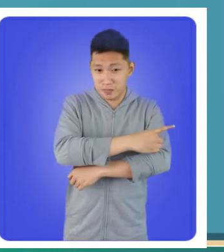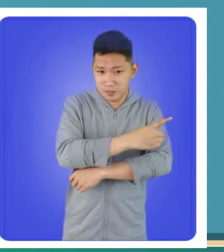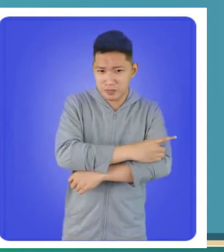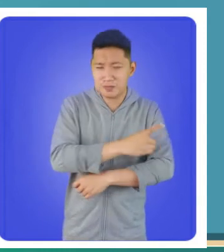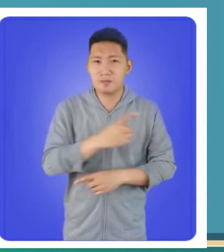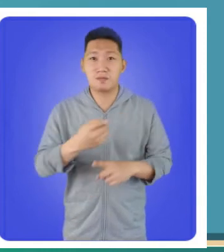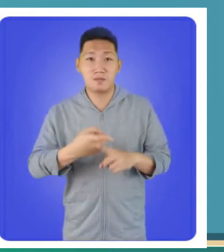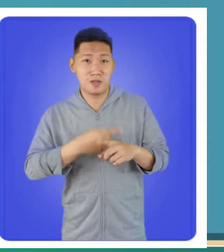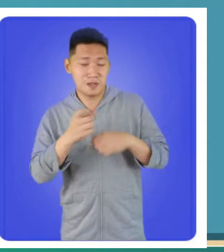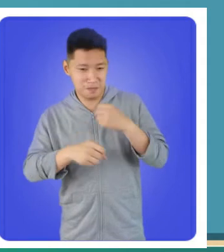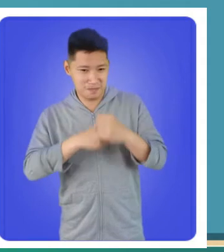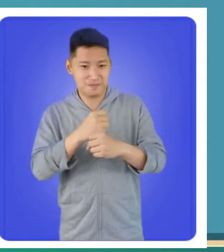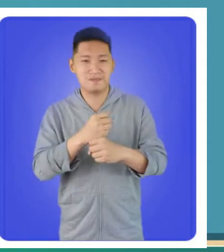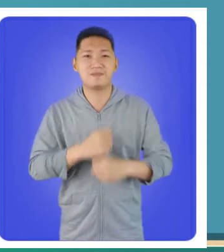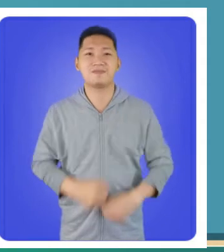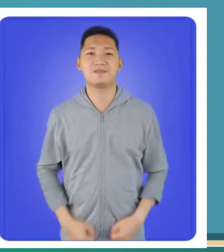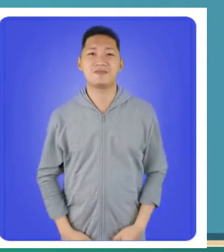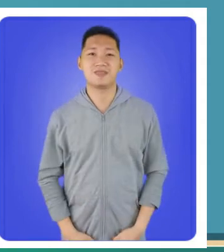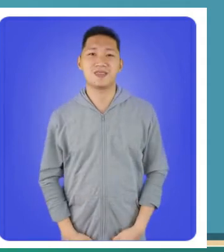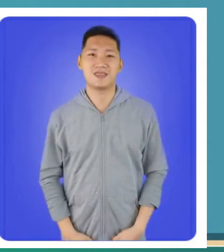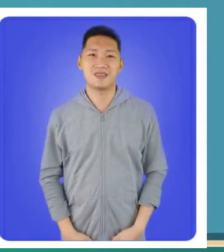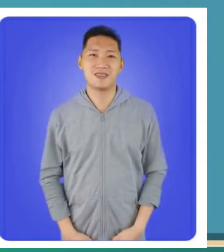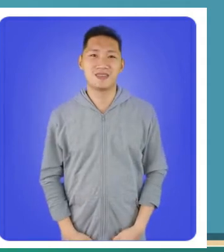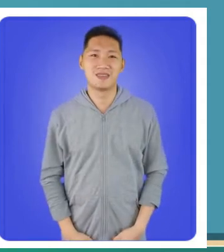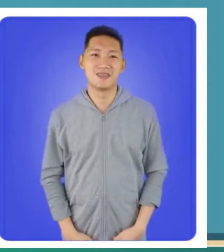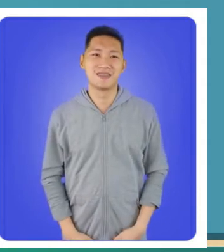months of the year.